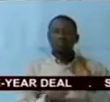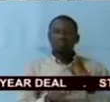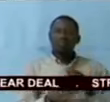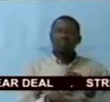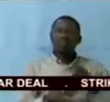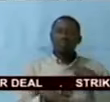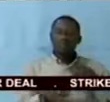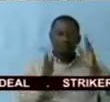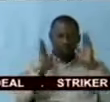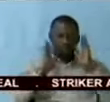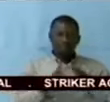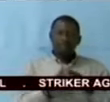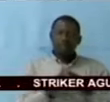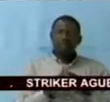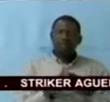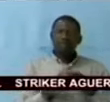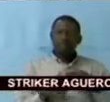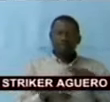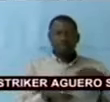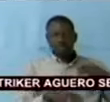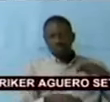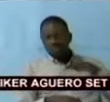Whilst coming out, I